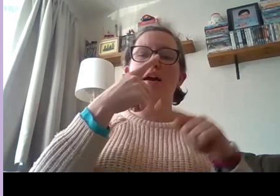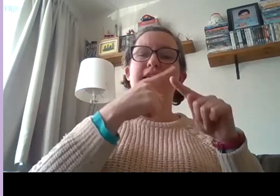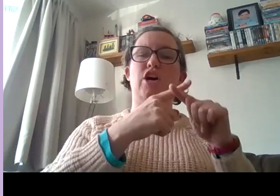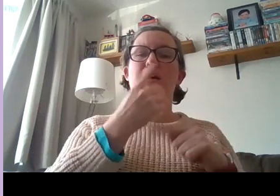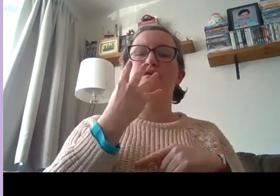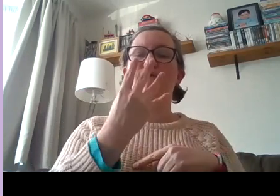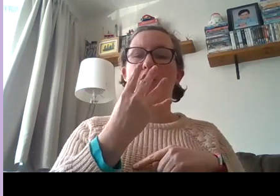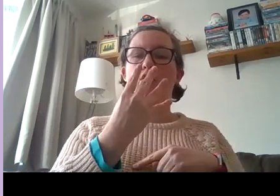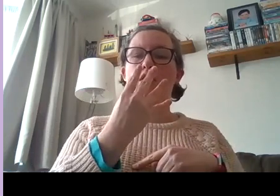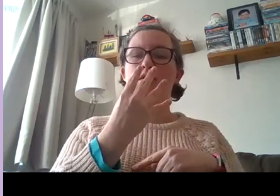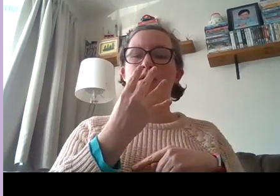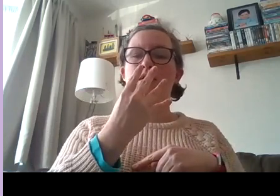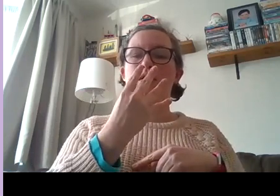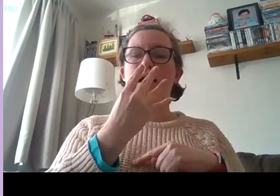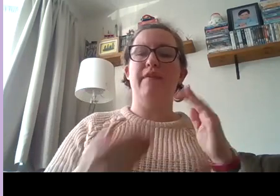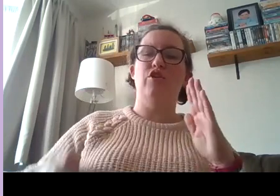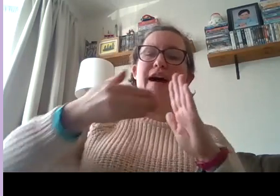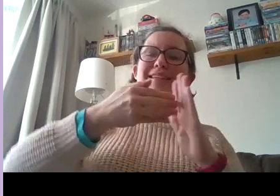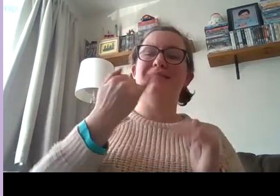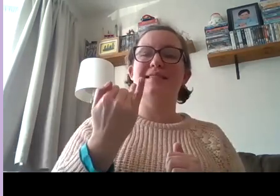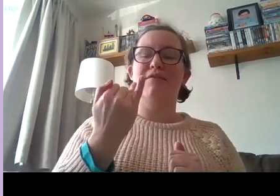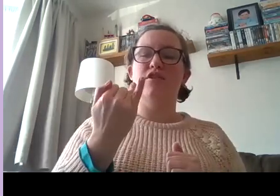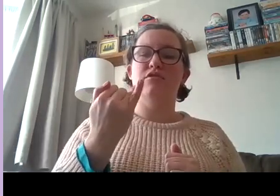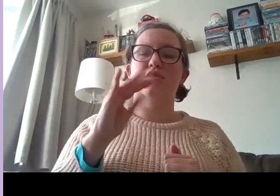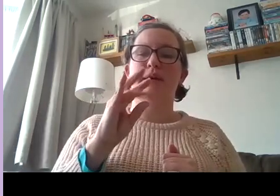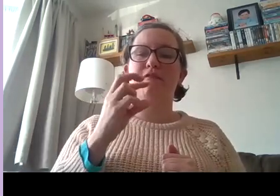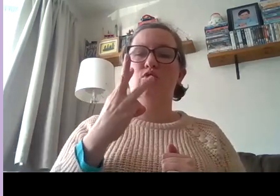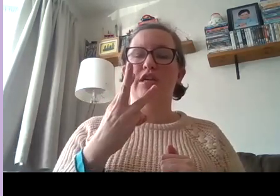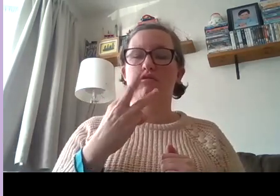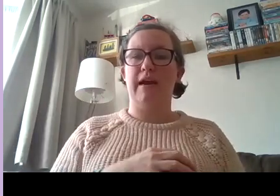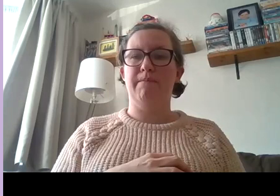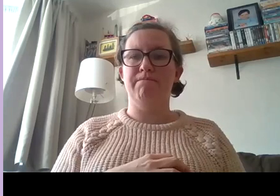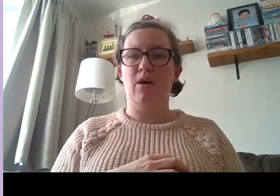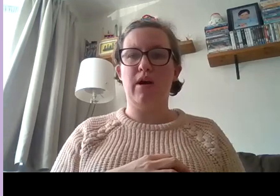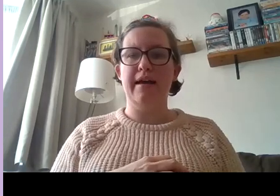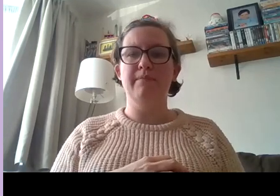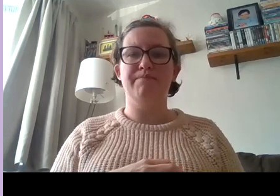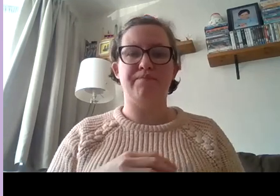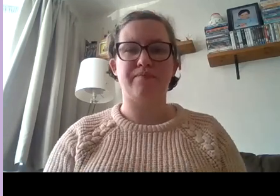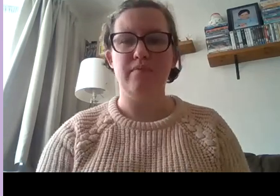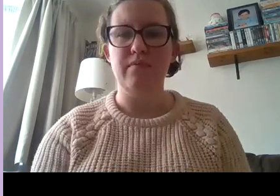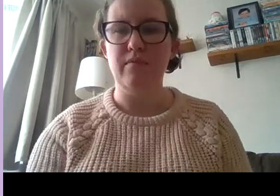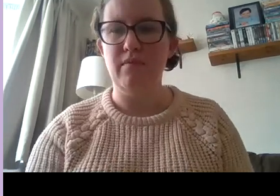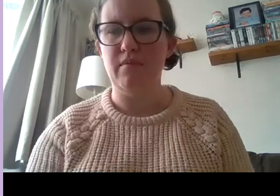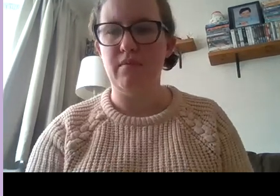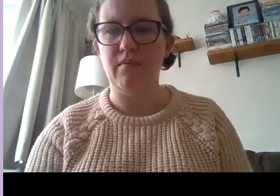done 9 times 4 and then you've added the 7 on to make 43. Okay,